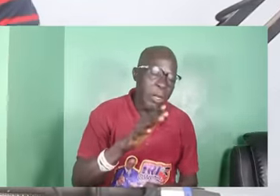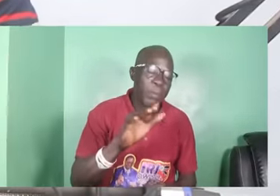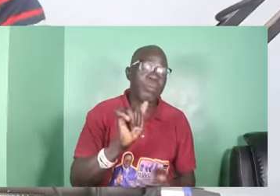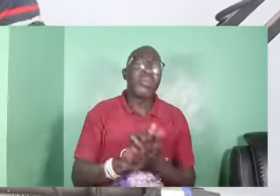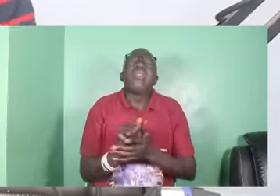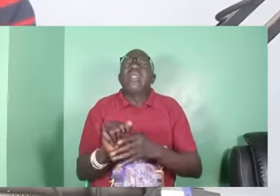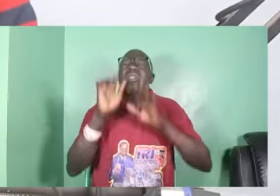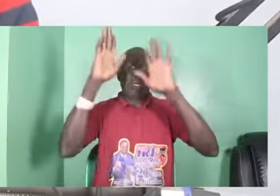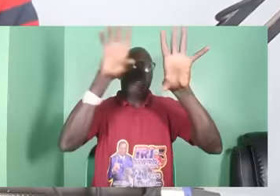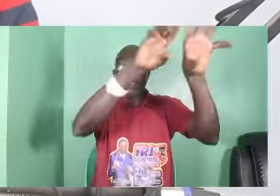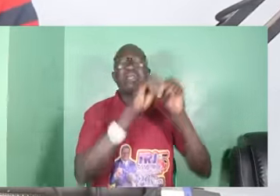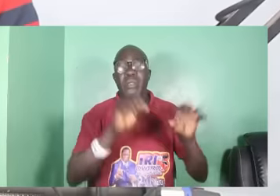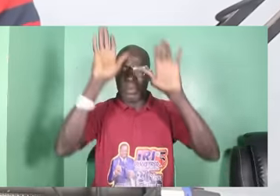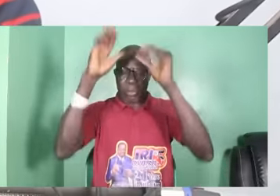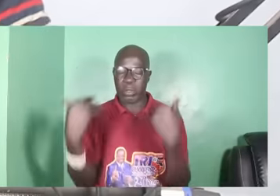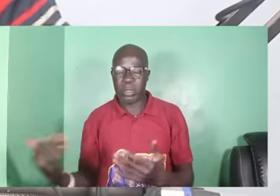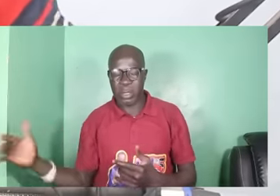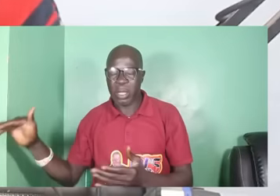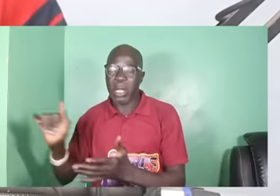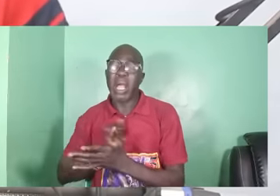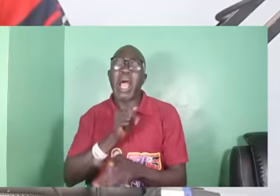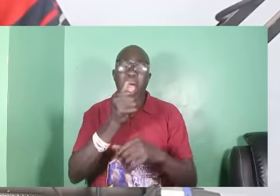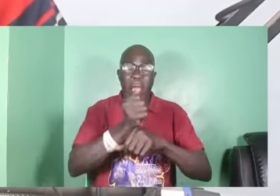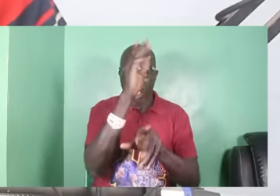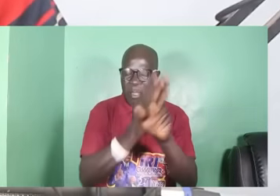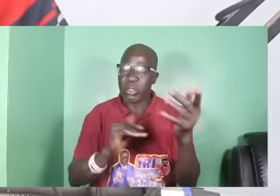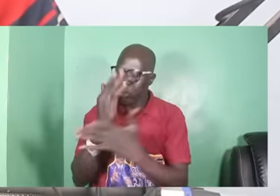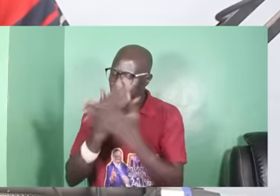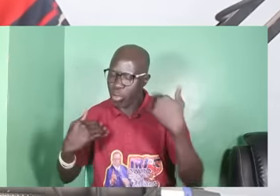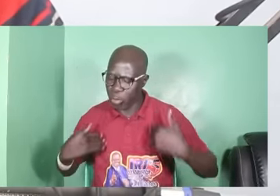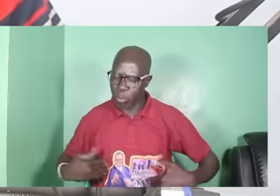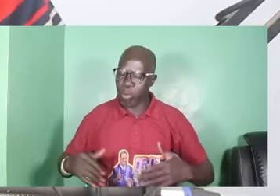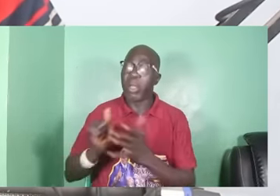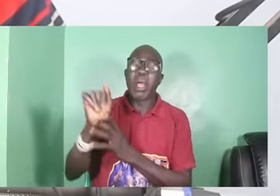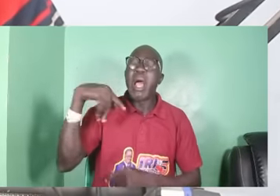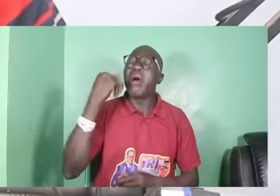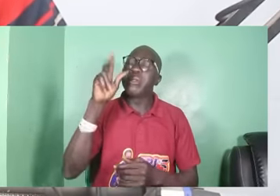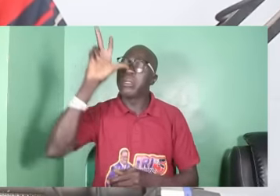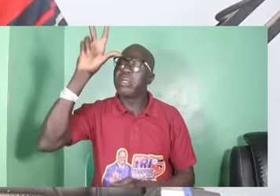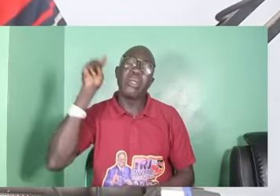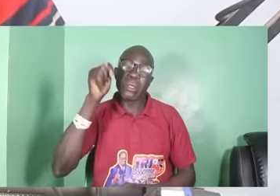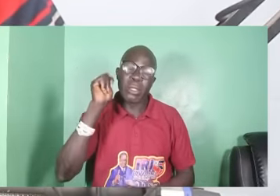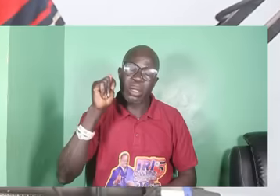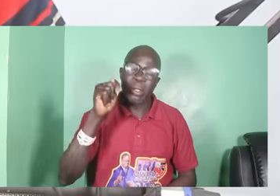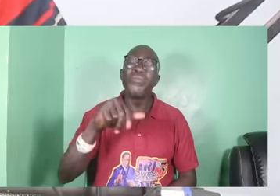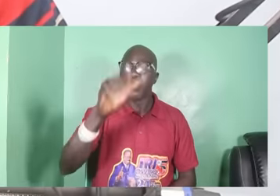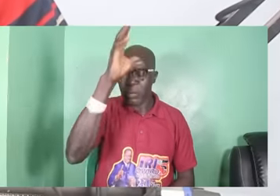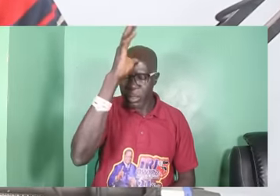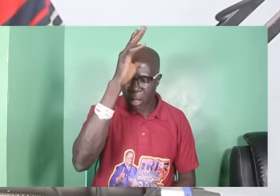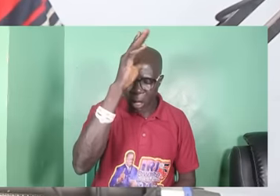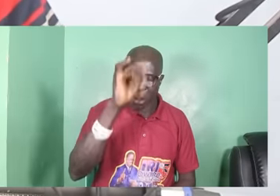That woman. Woman, you see miraculous things. No, no, can I have somebody in that spirit. Only she has three testimonies. So,